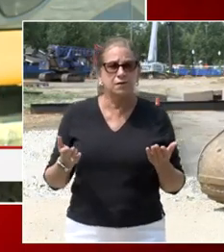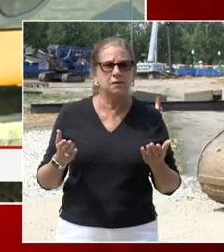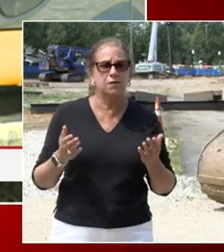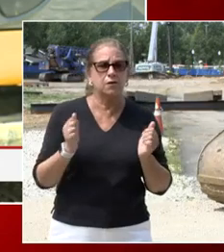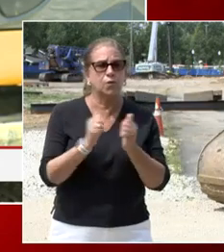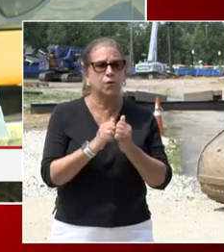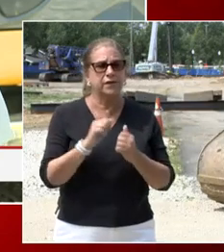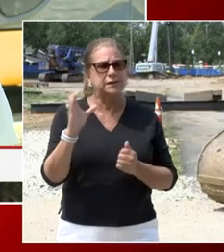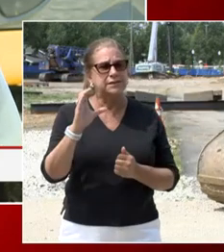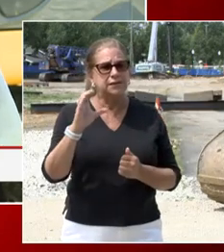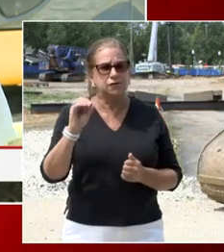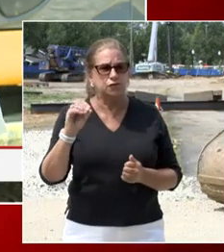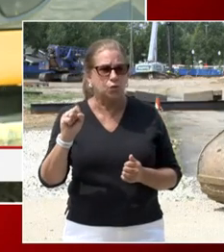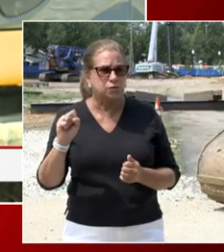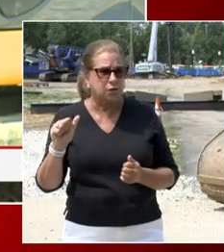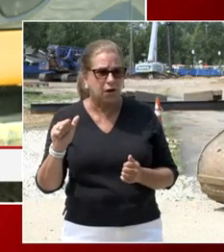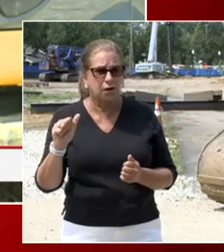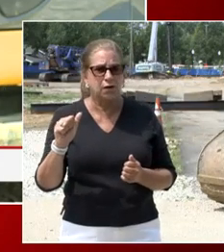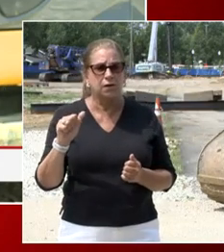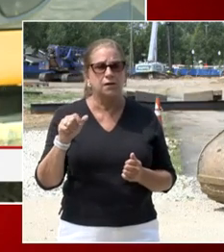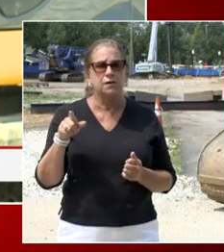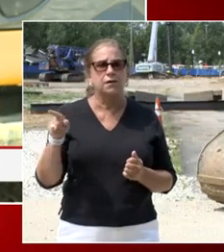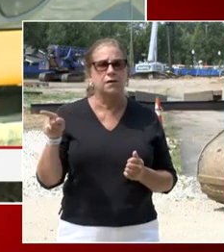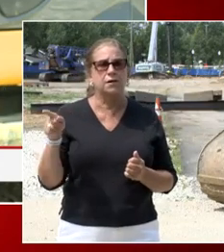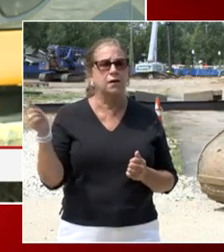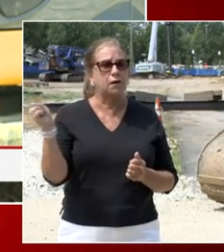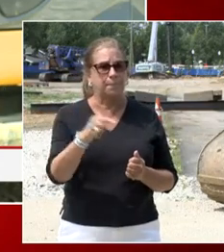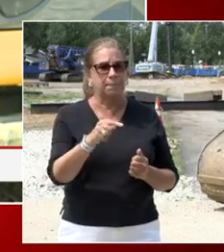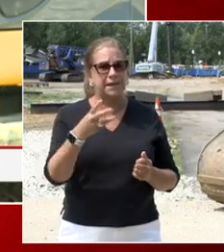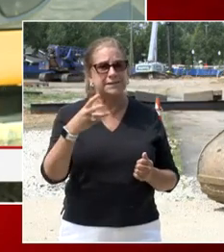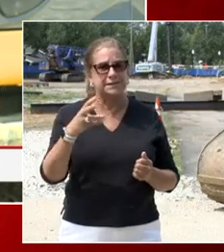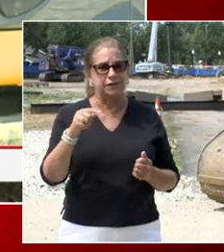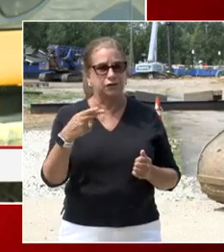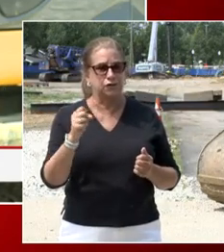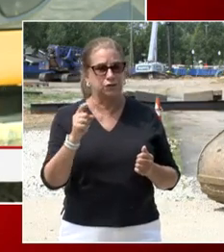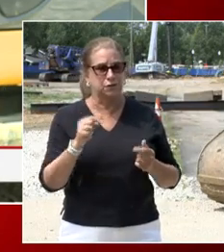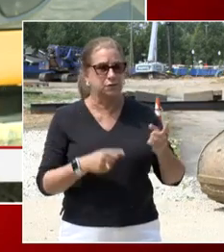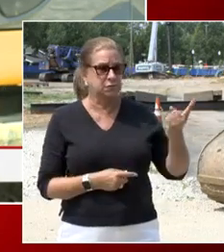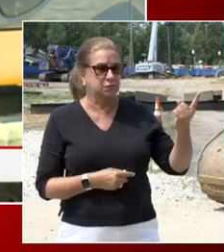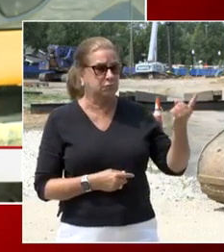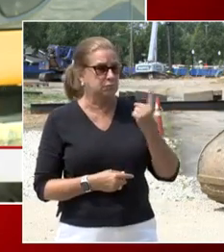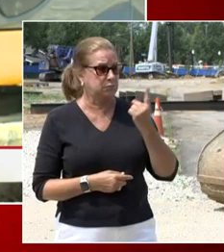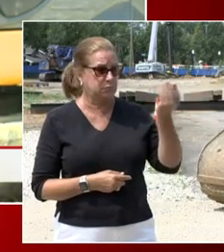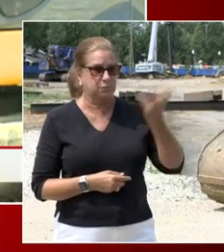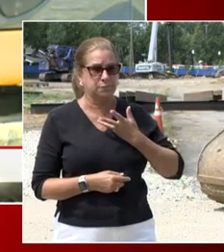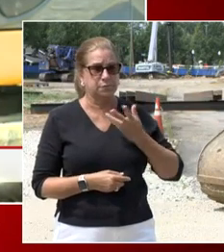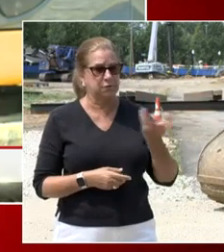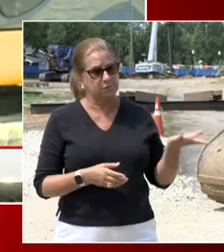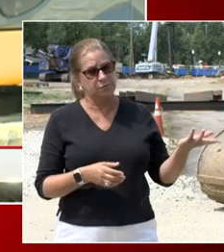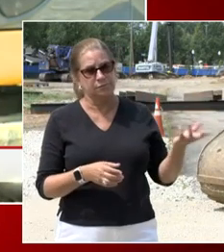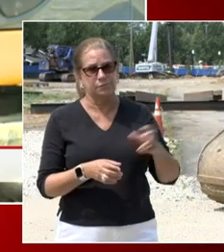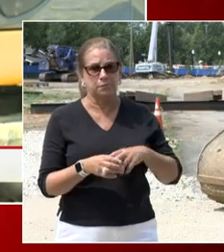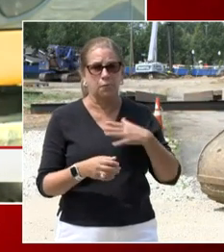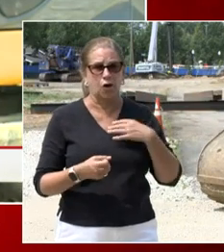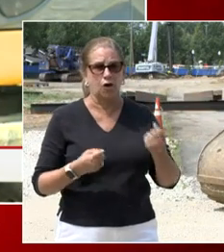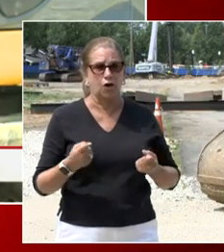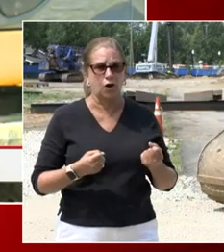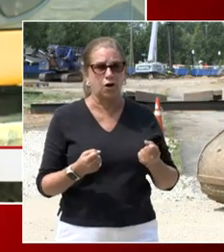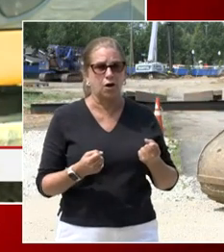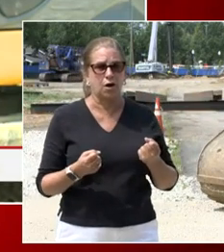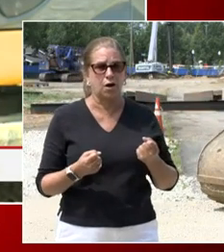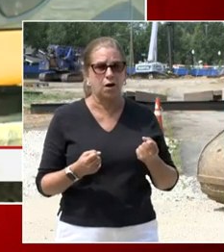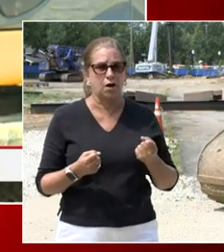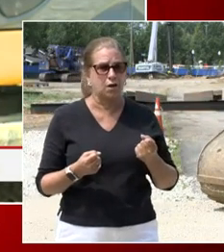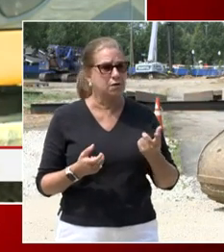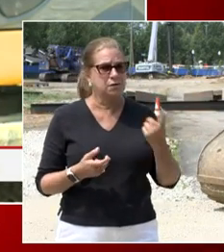And she came 16th and Good Old Road and told me to get in the car, told me I looked out of place. Why are you still hanging